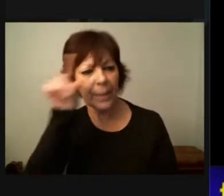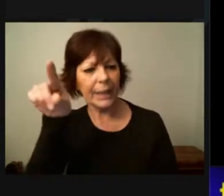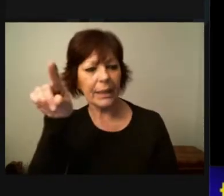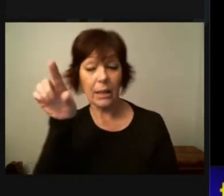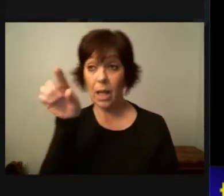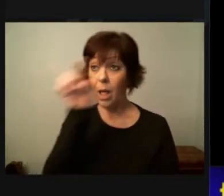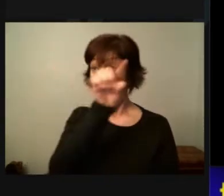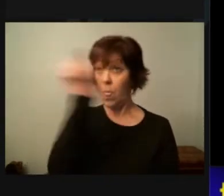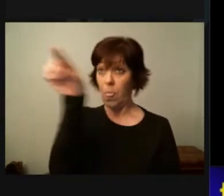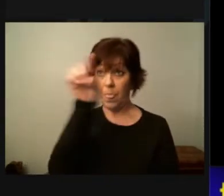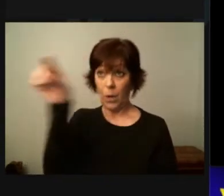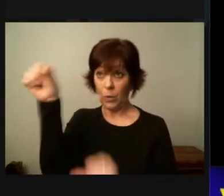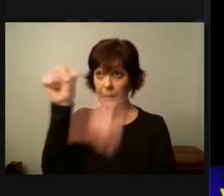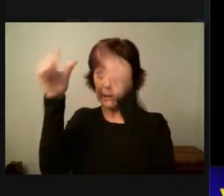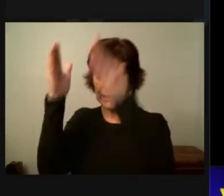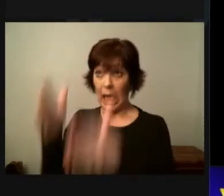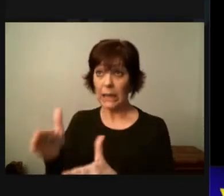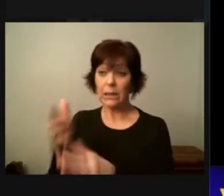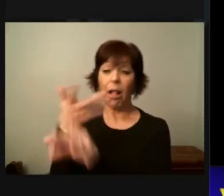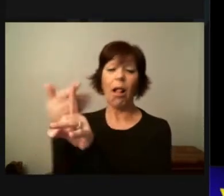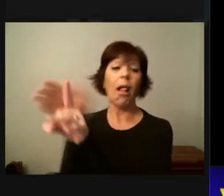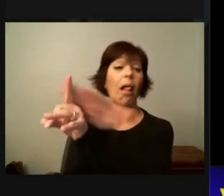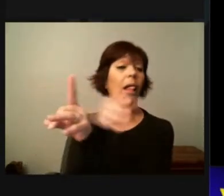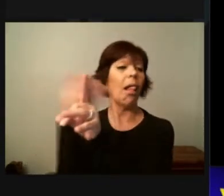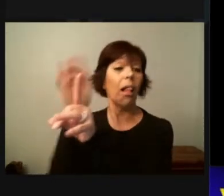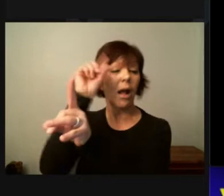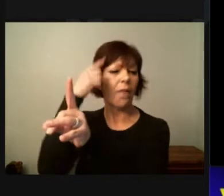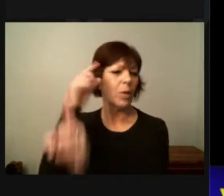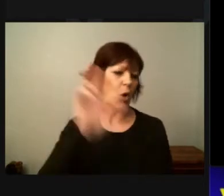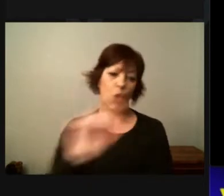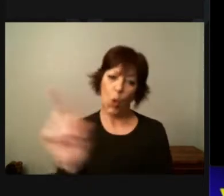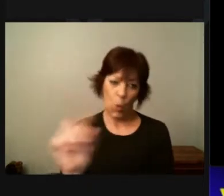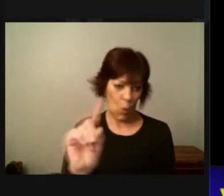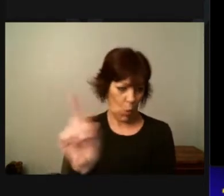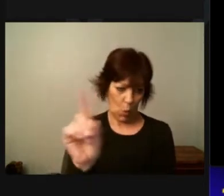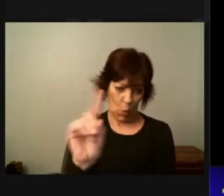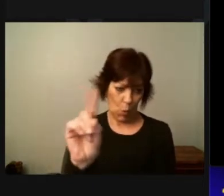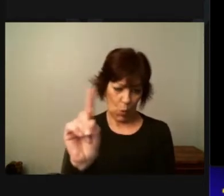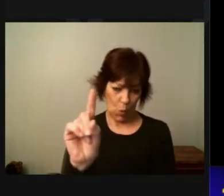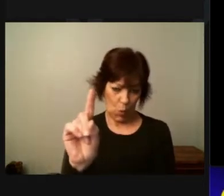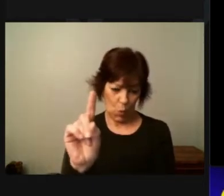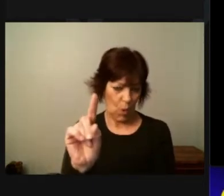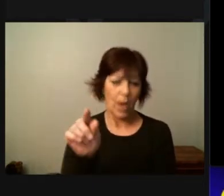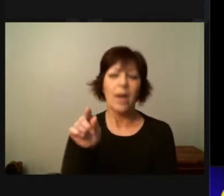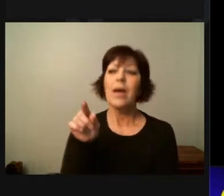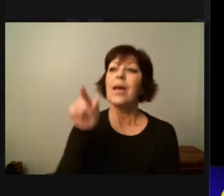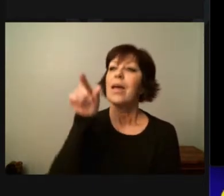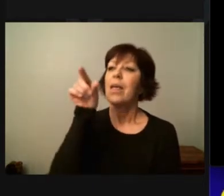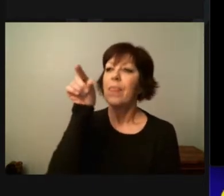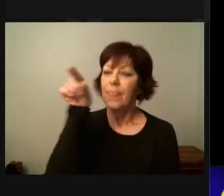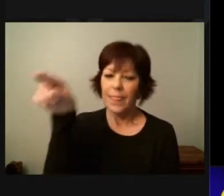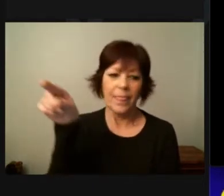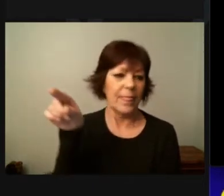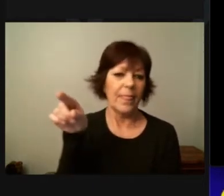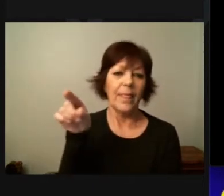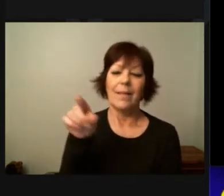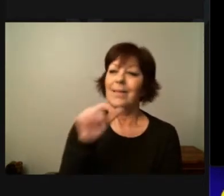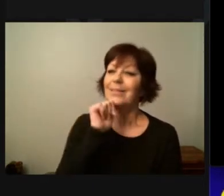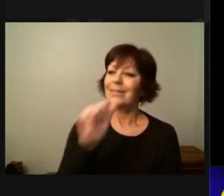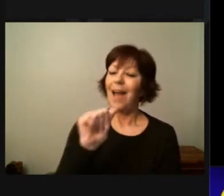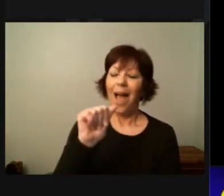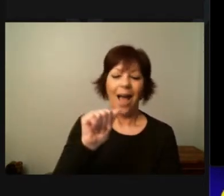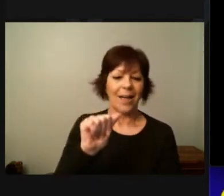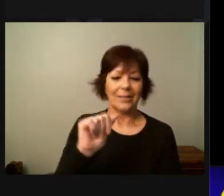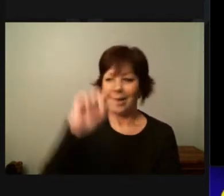shape, or form swayed by any government entities like the CDC or the FDA. That is a total